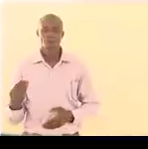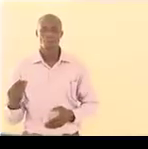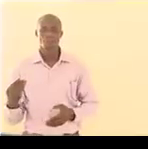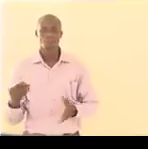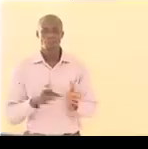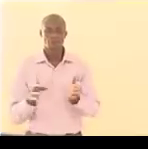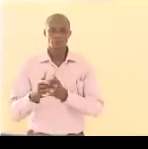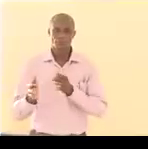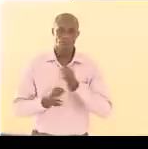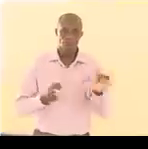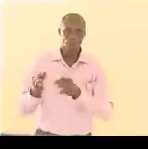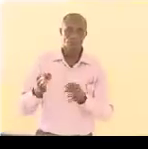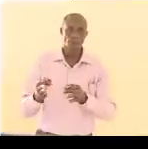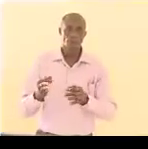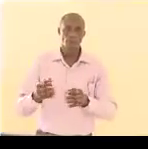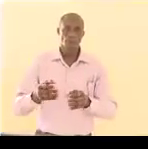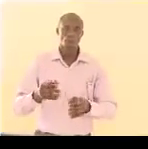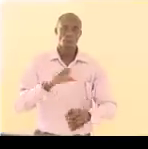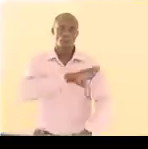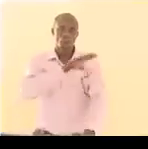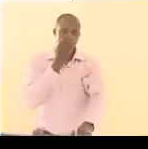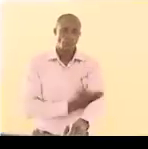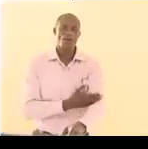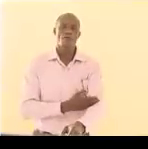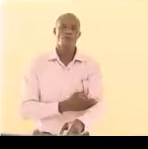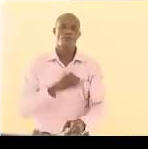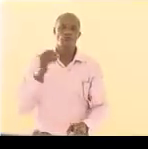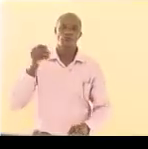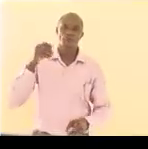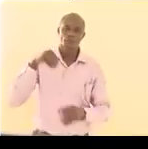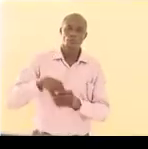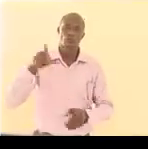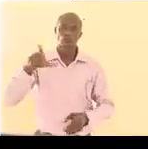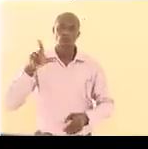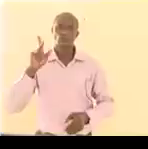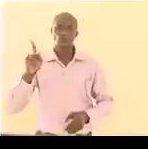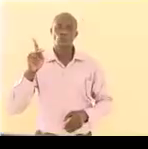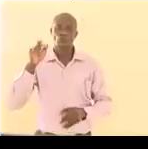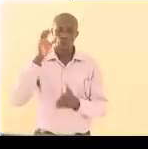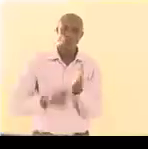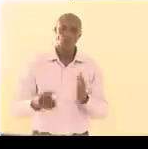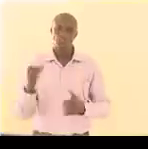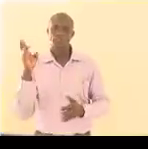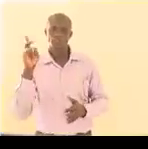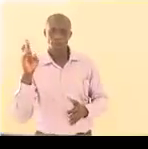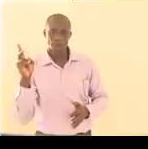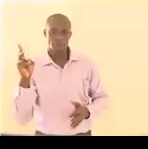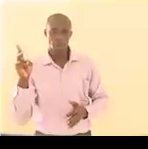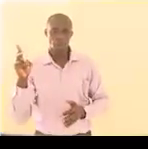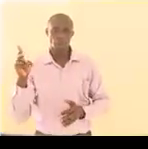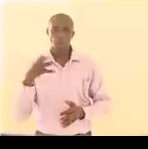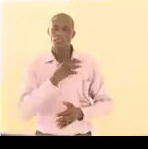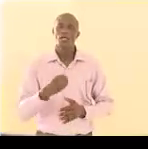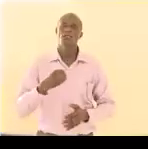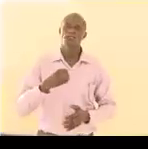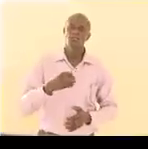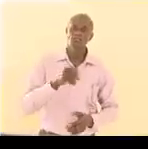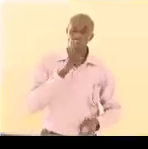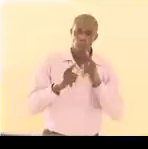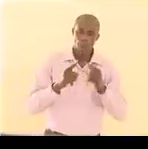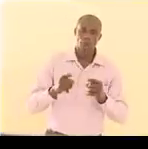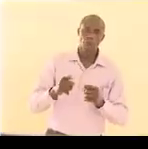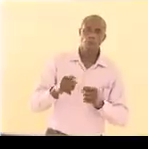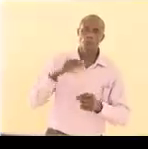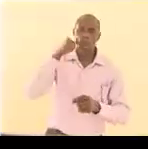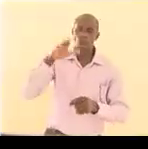And Jesus describes the power of faith in Luke chapter 17, verse 5 to 6. And he commended the woman